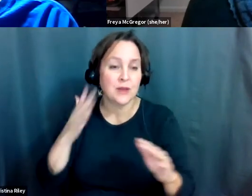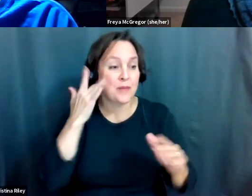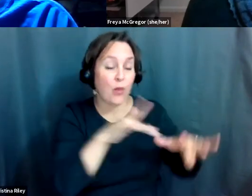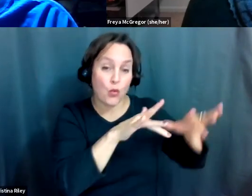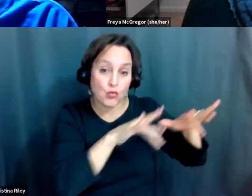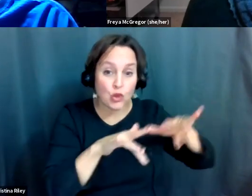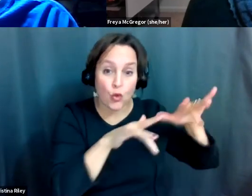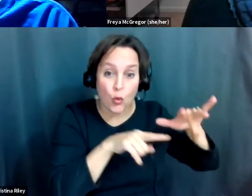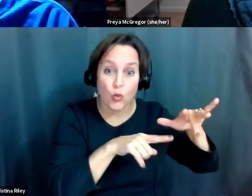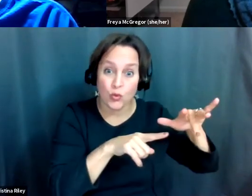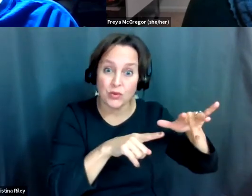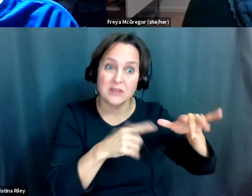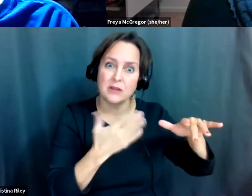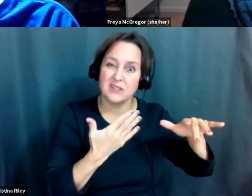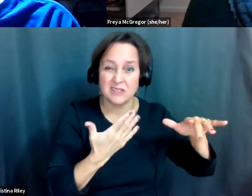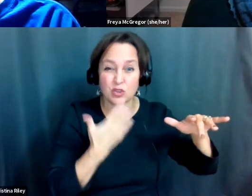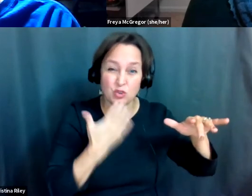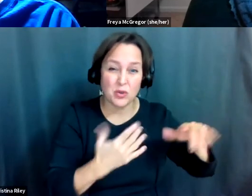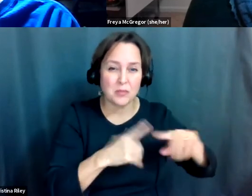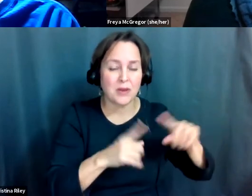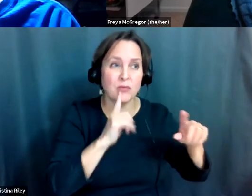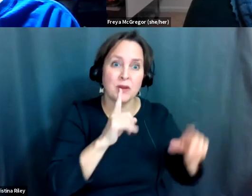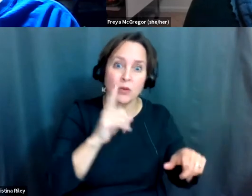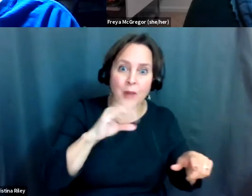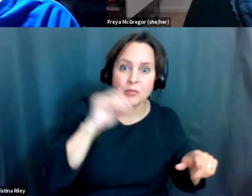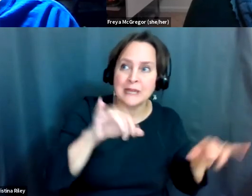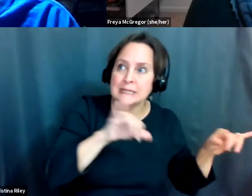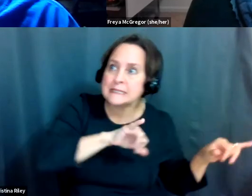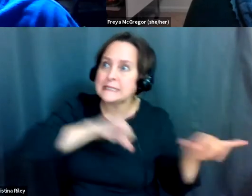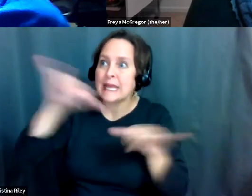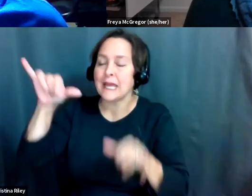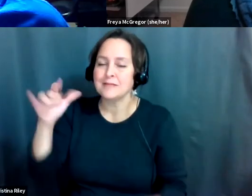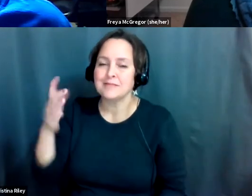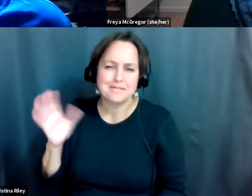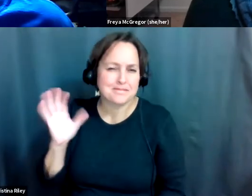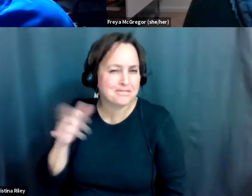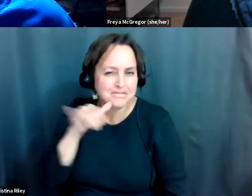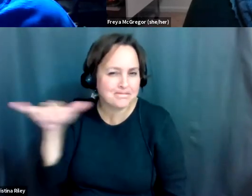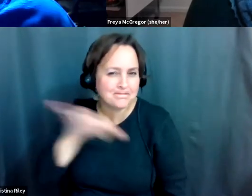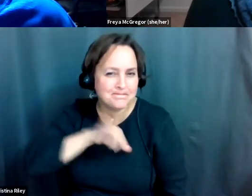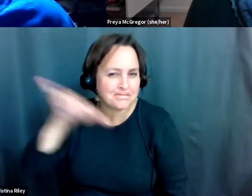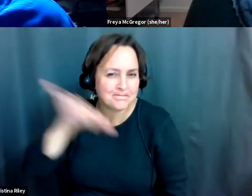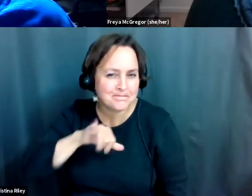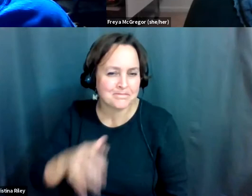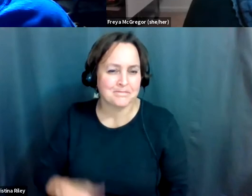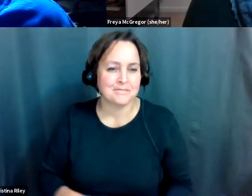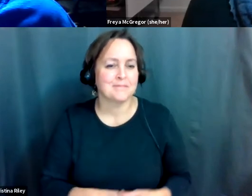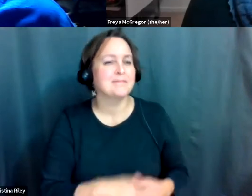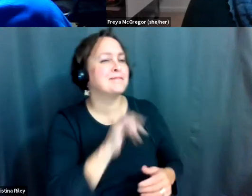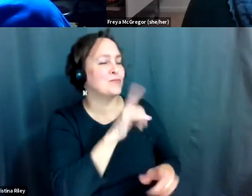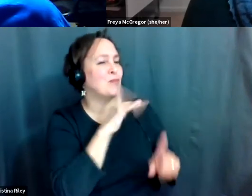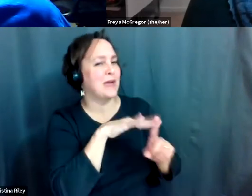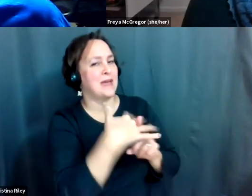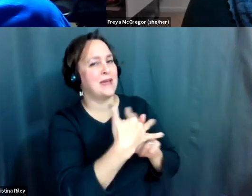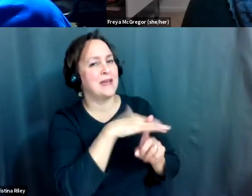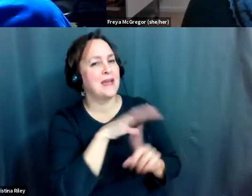actually sounds when it's up there in a tree and in the, in its normal surroundings. Sure. Sure. That, that context is really,